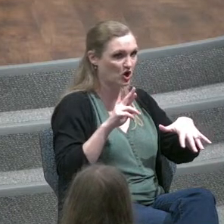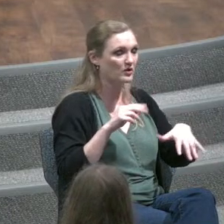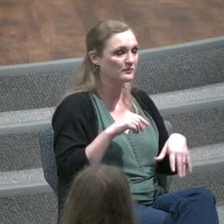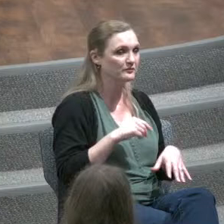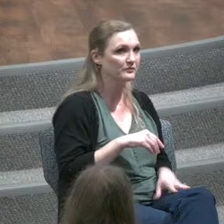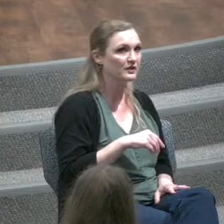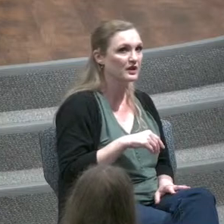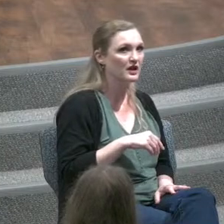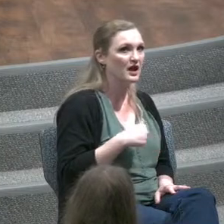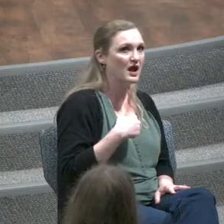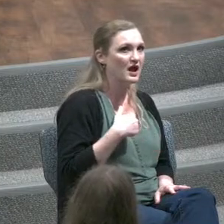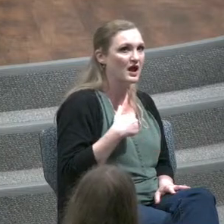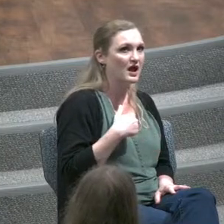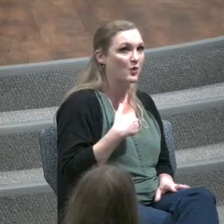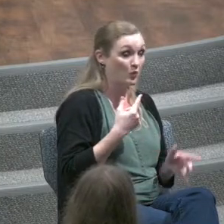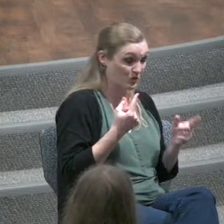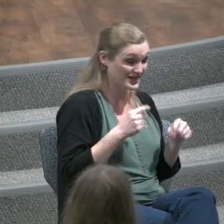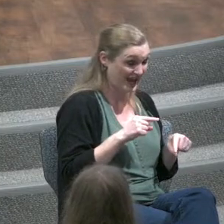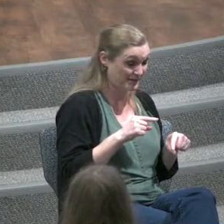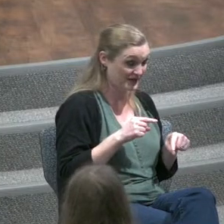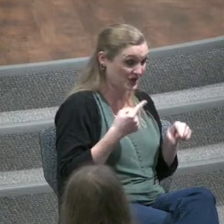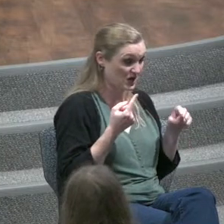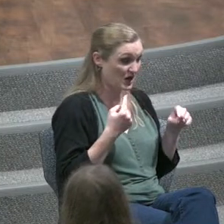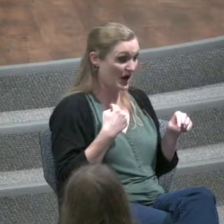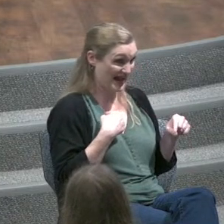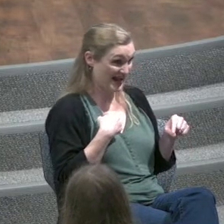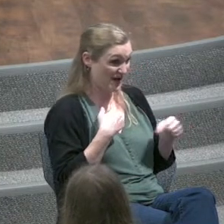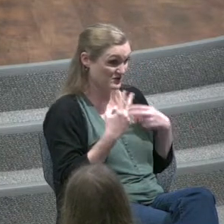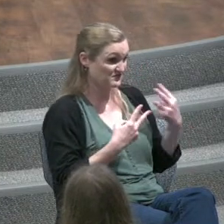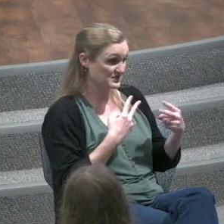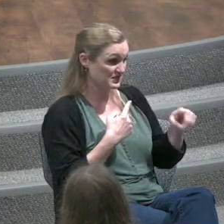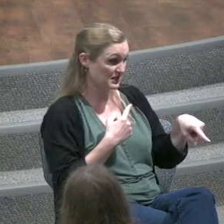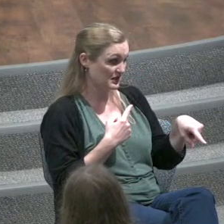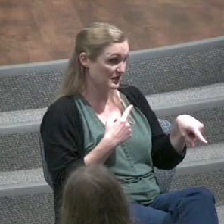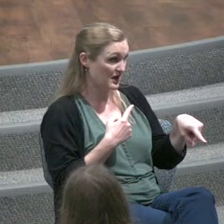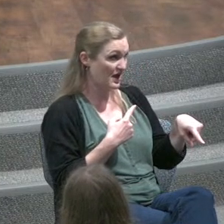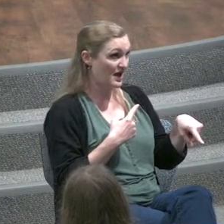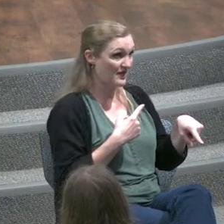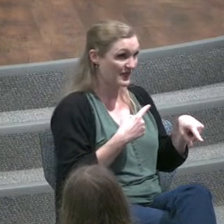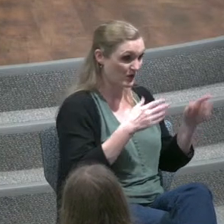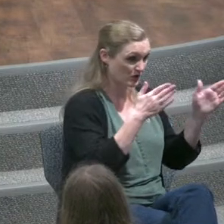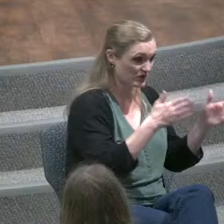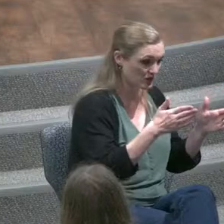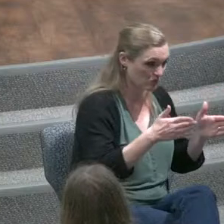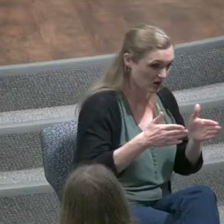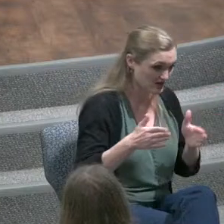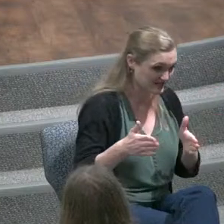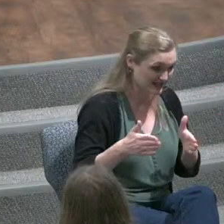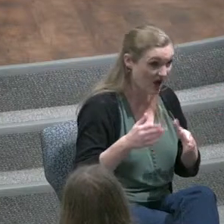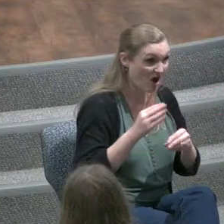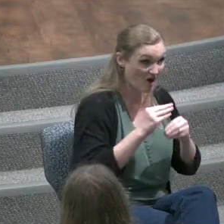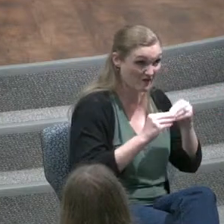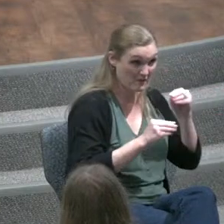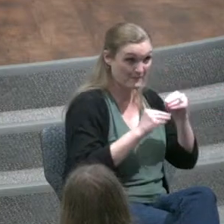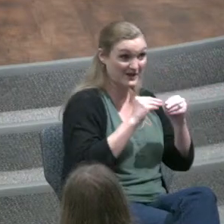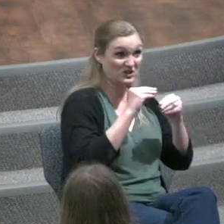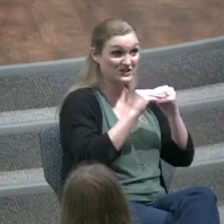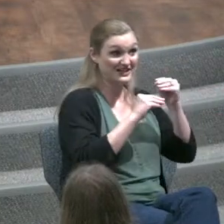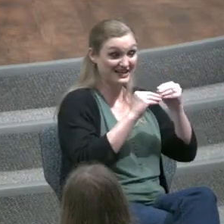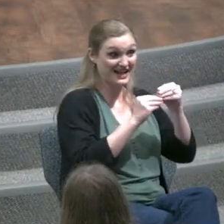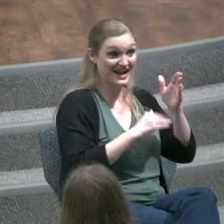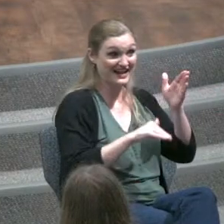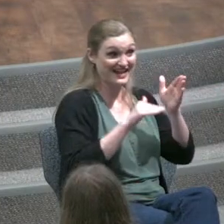are, but what was happening while we were there is they were in the process of rebuilding the